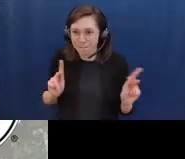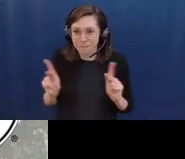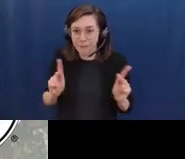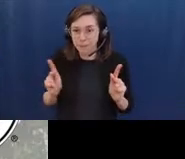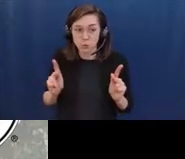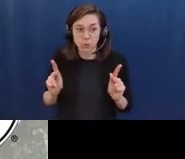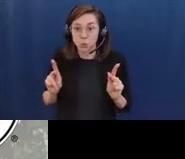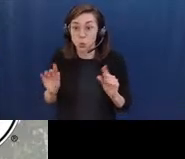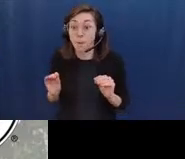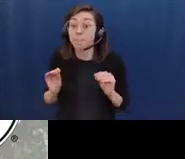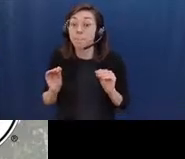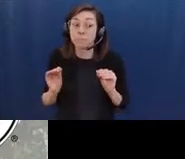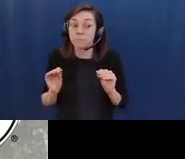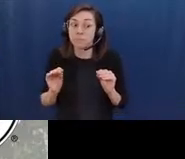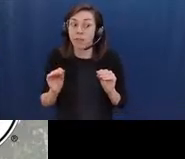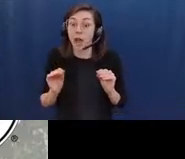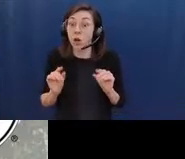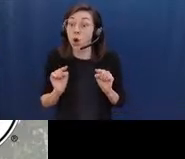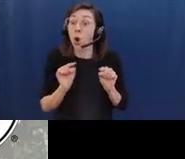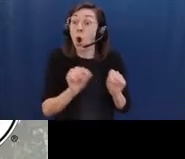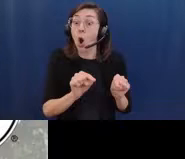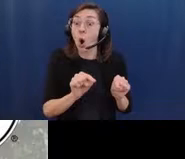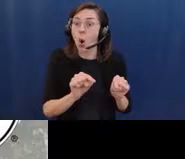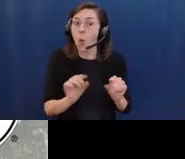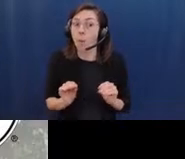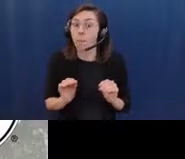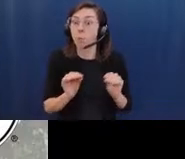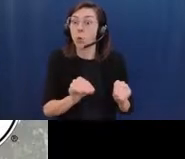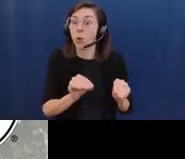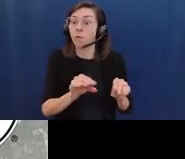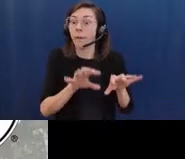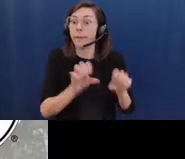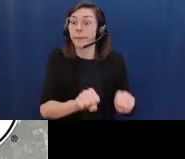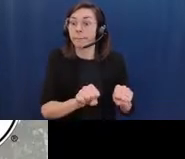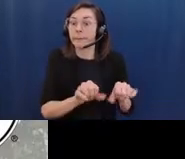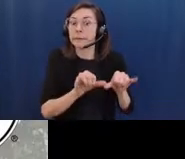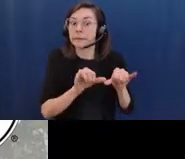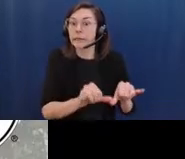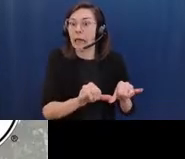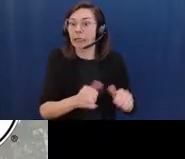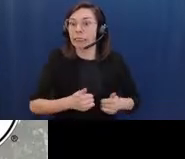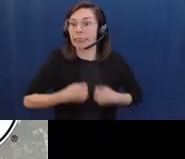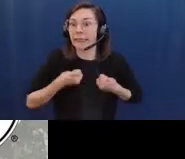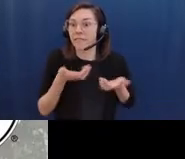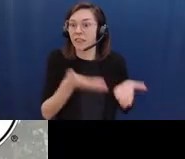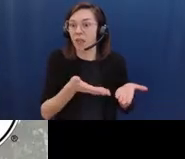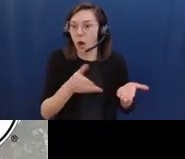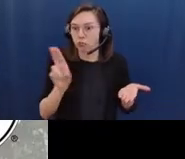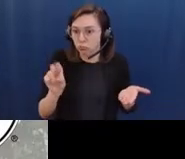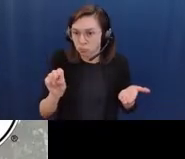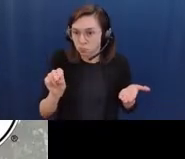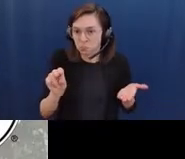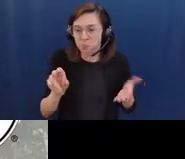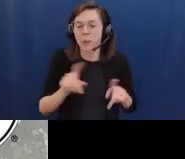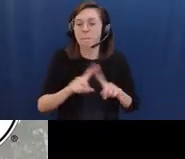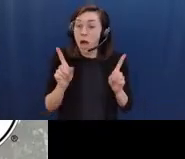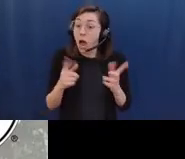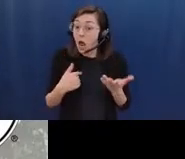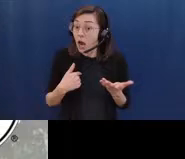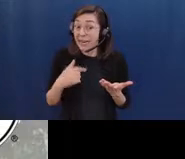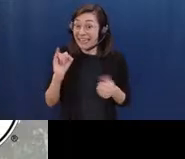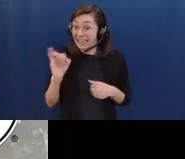living there. But if a space is available and somebody takes it and they can pay for it, I believe that they should have the